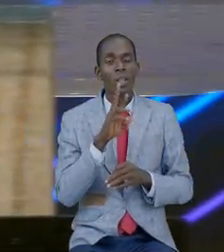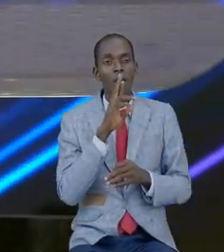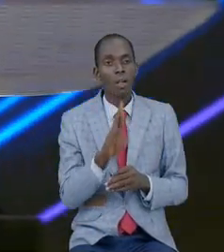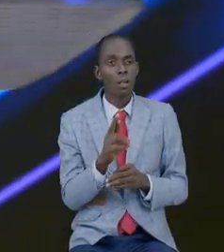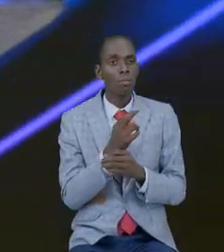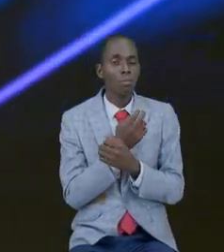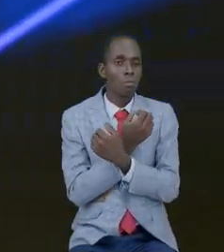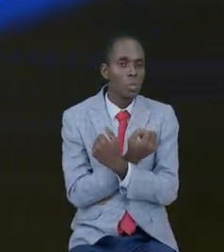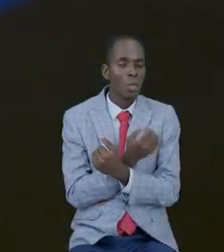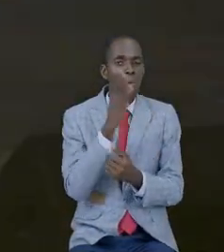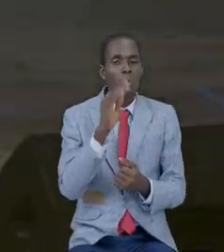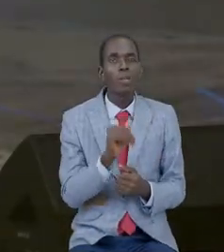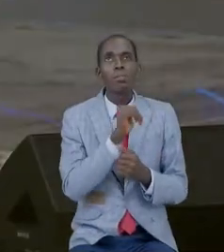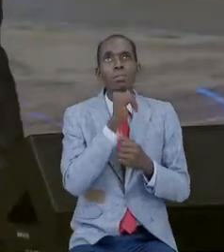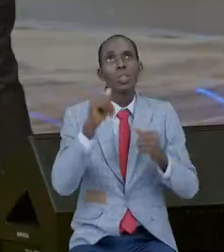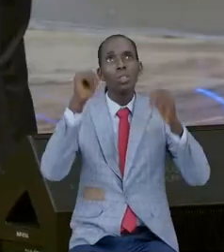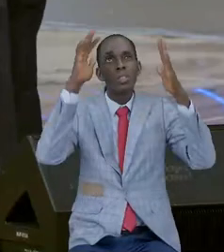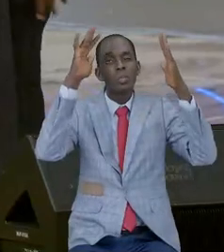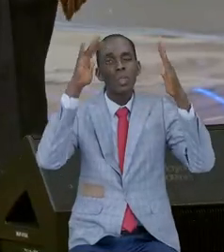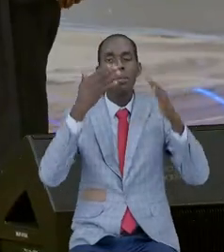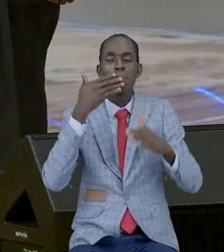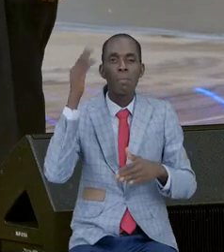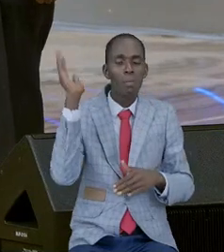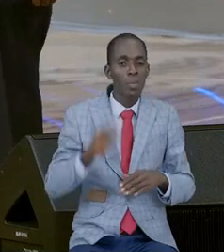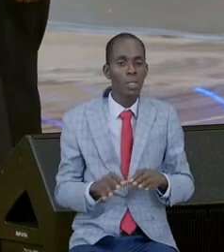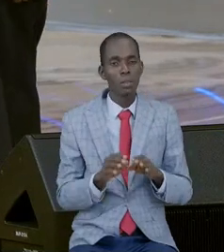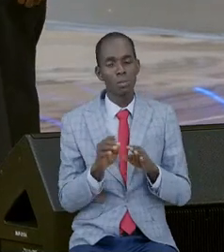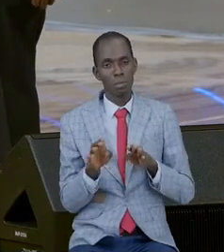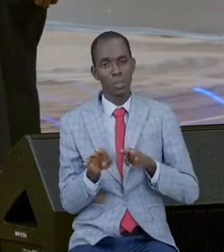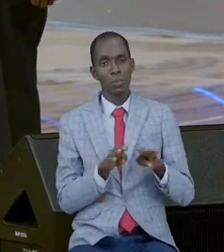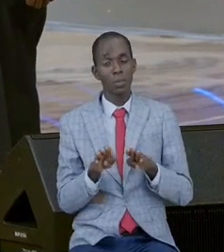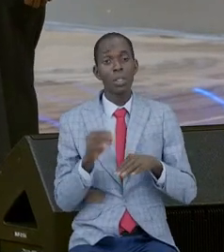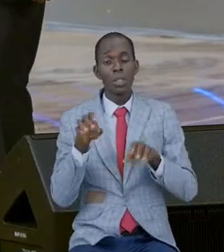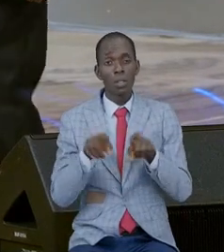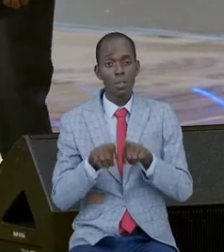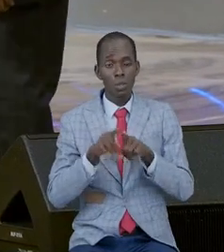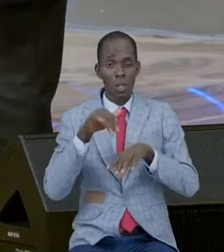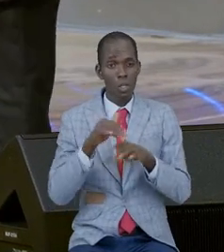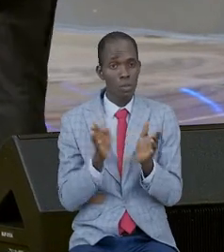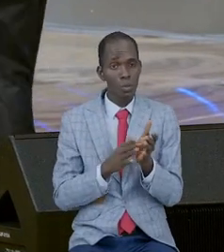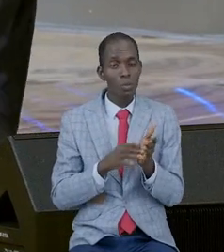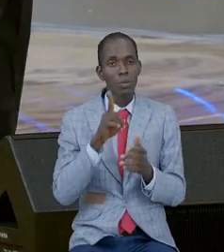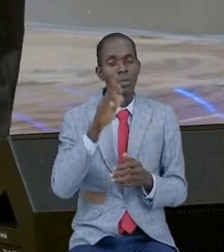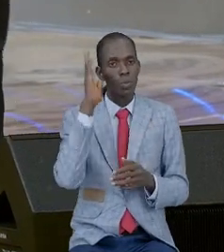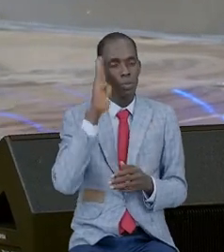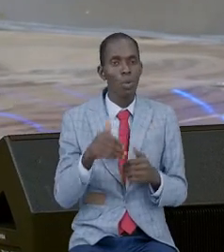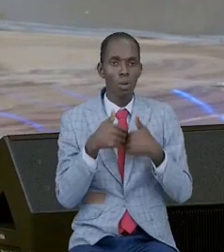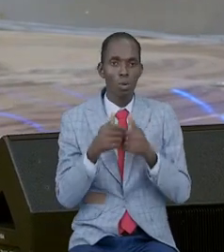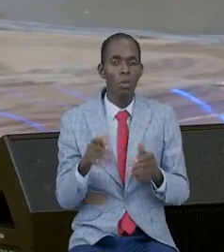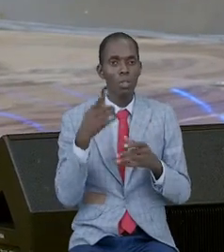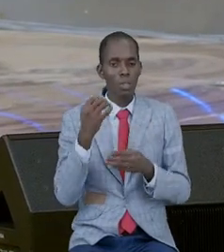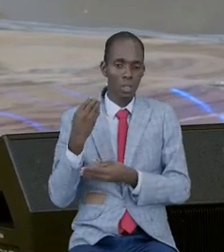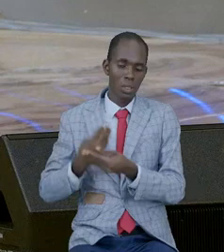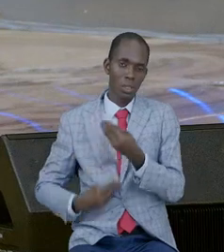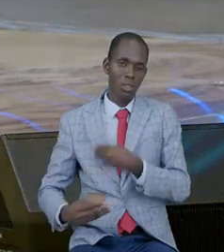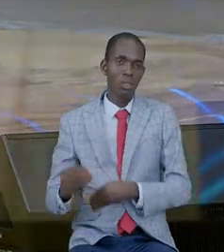unexpected rascal behavior even at school you lose the hair returns